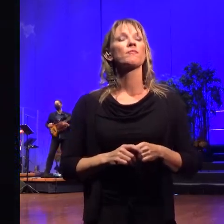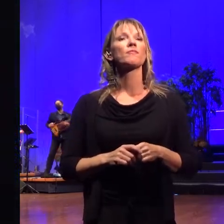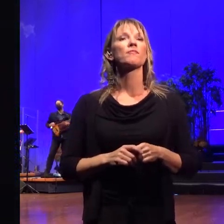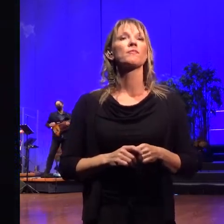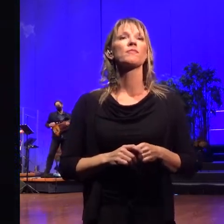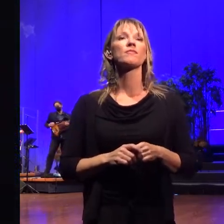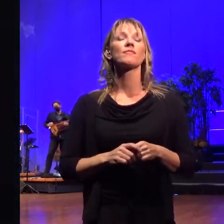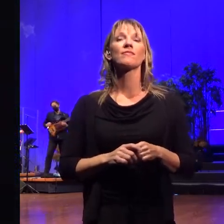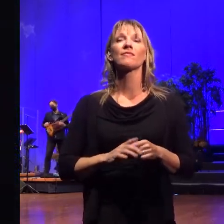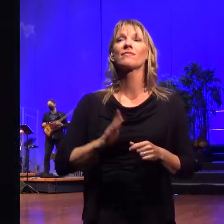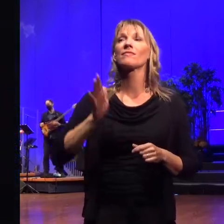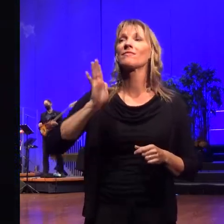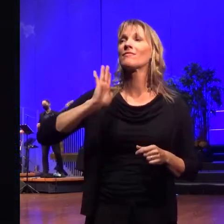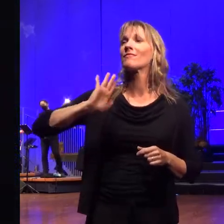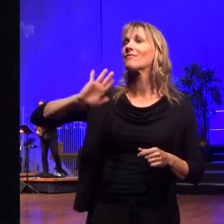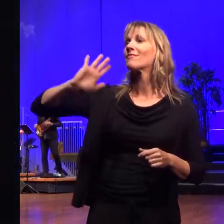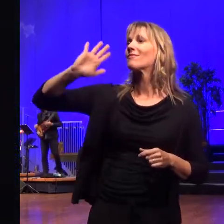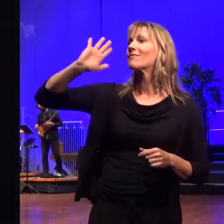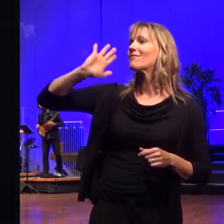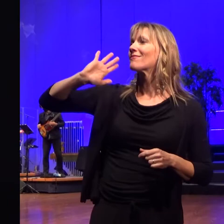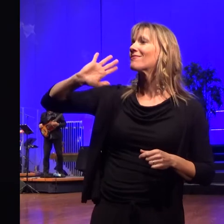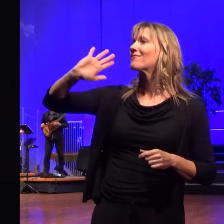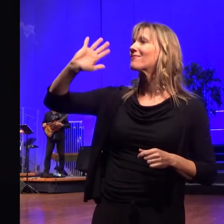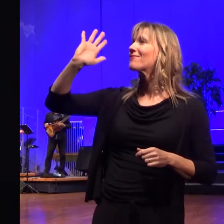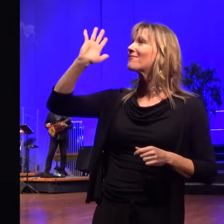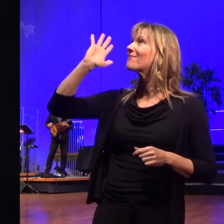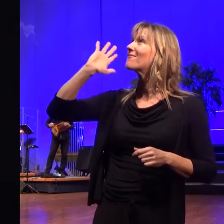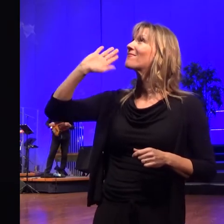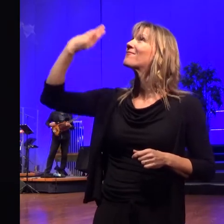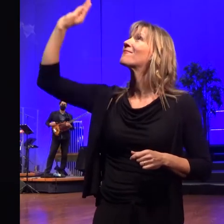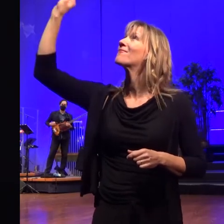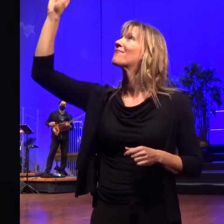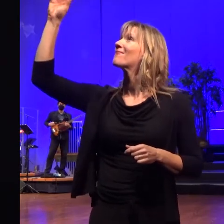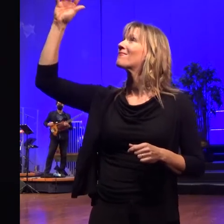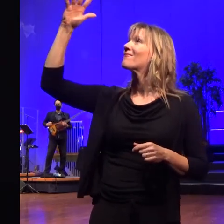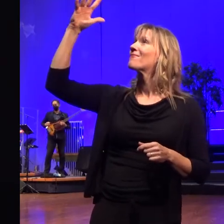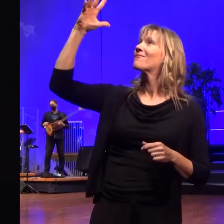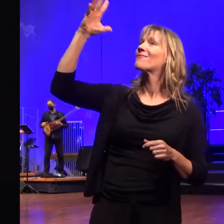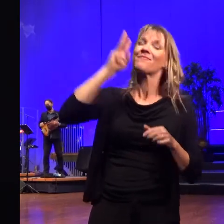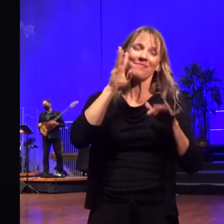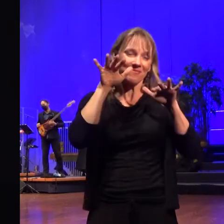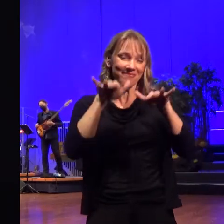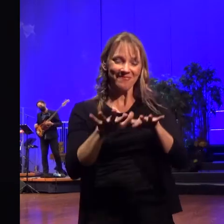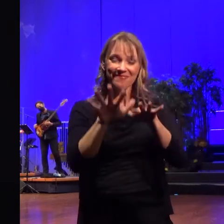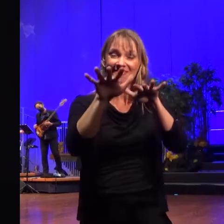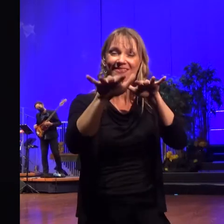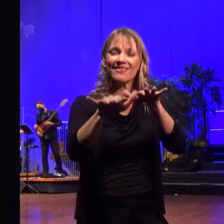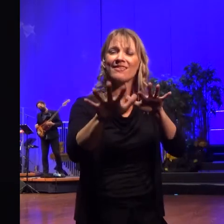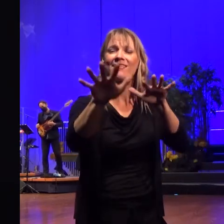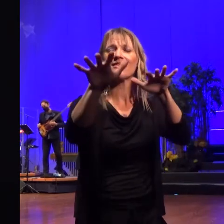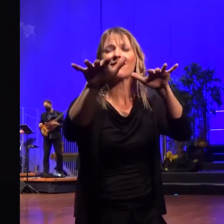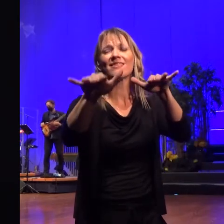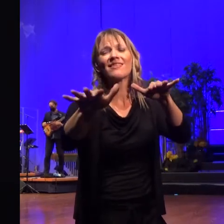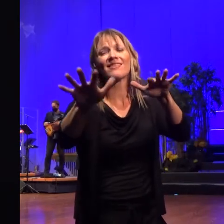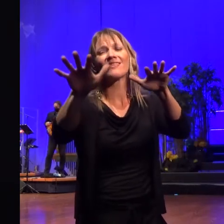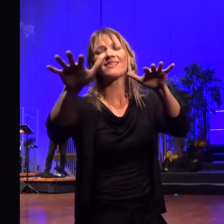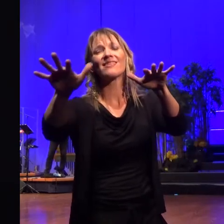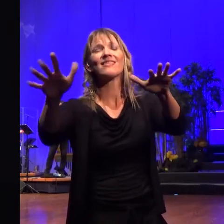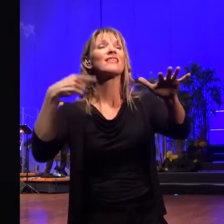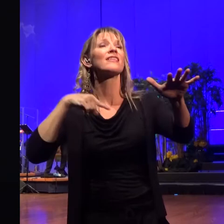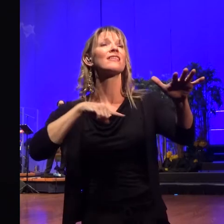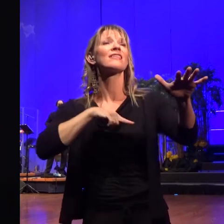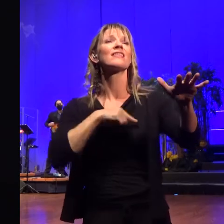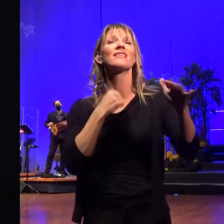Way back when the sun shone and the waves never ended, we sang out and our